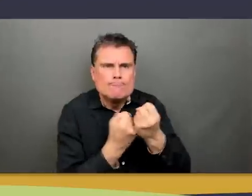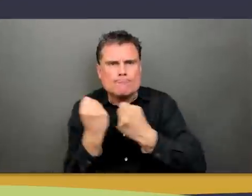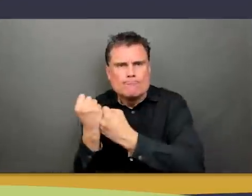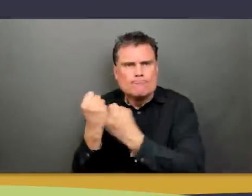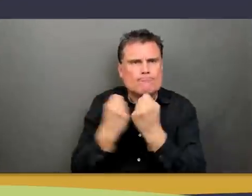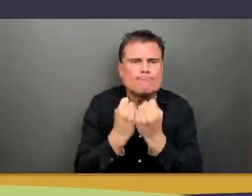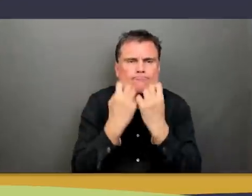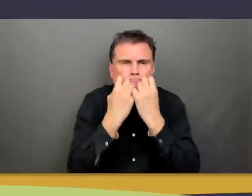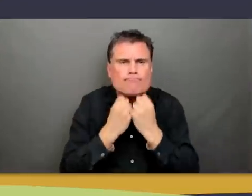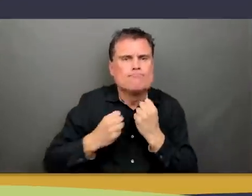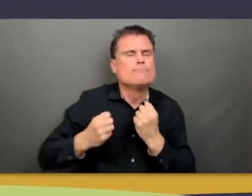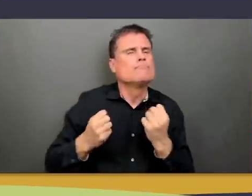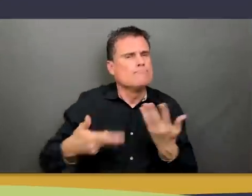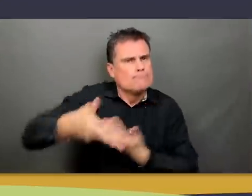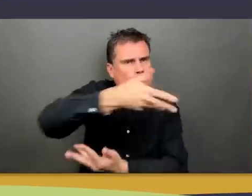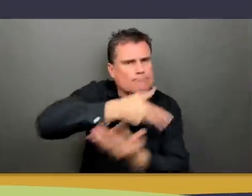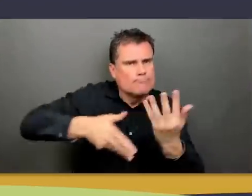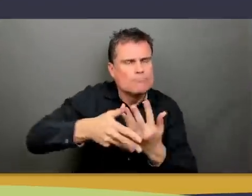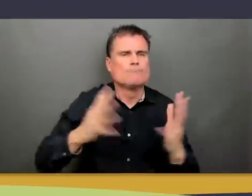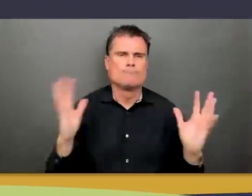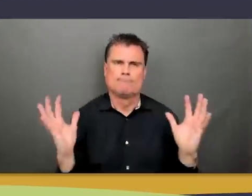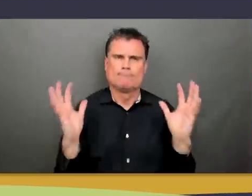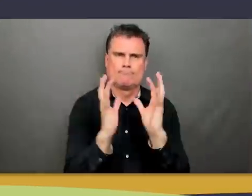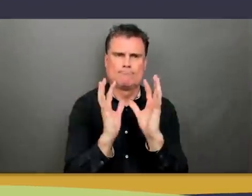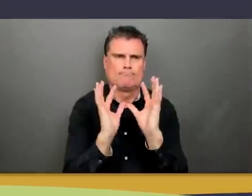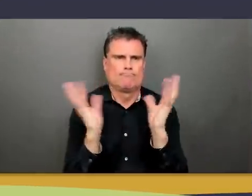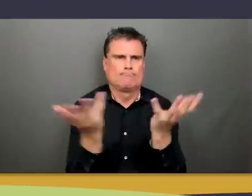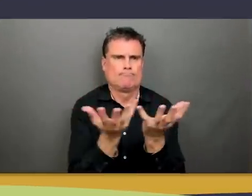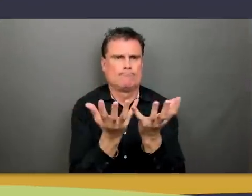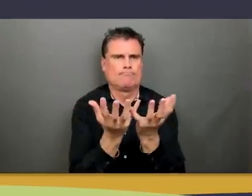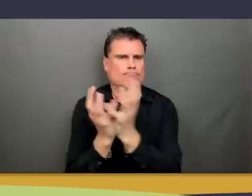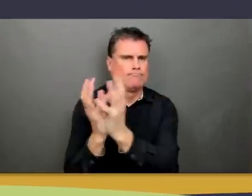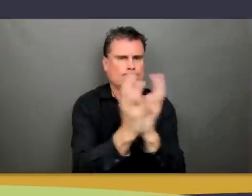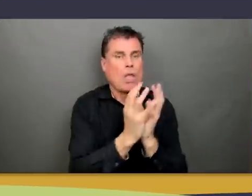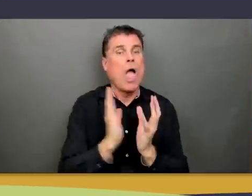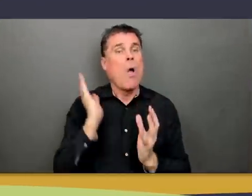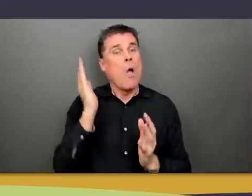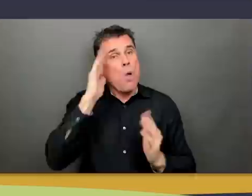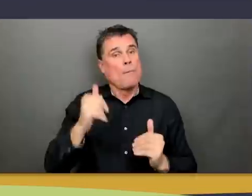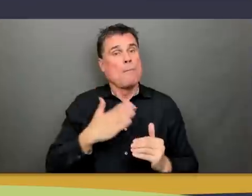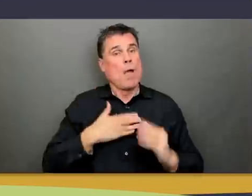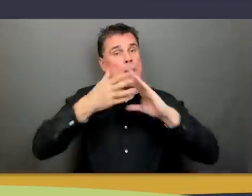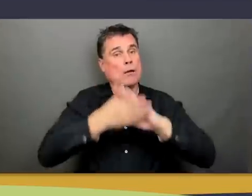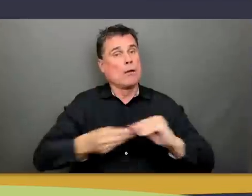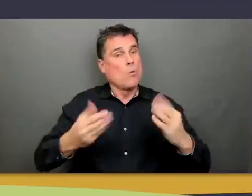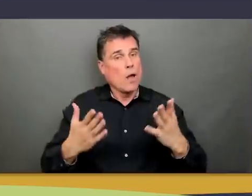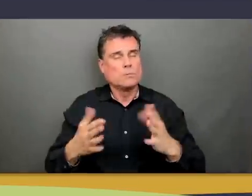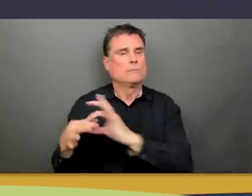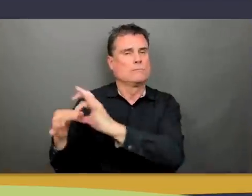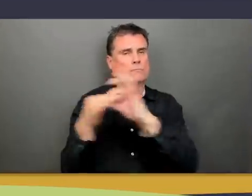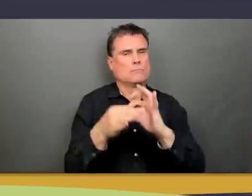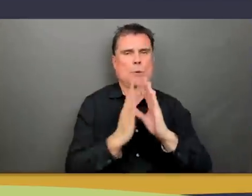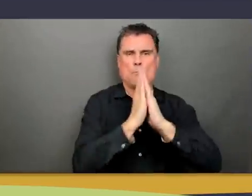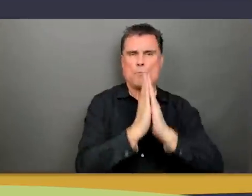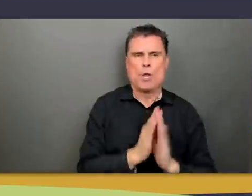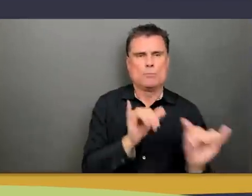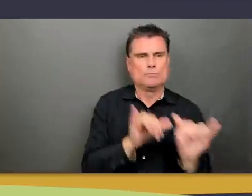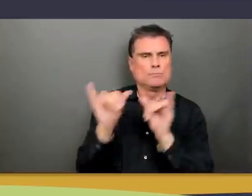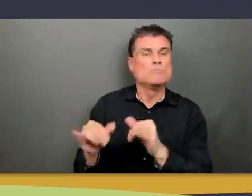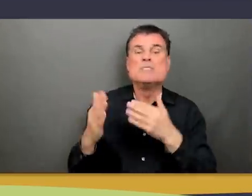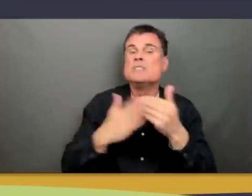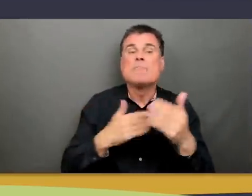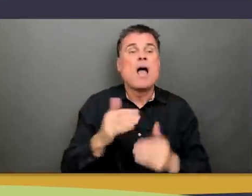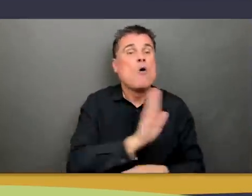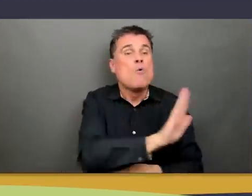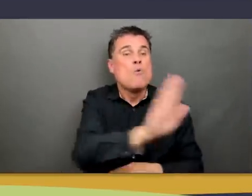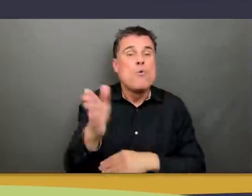May my words be a prayer to whatever deity lifts you through the darkness, whatever strength you have collected to carry